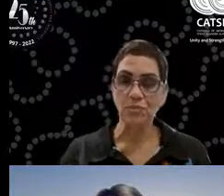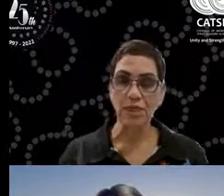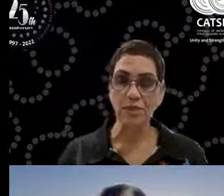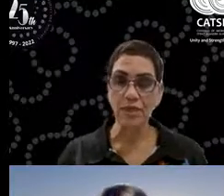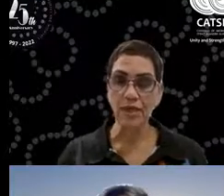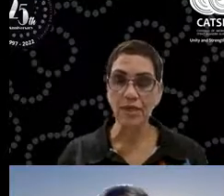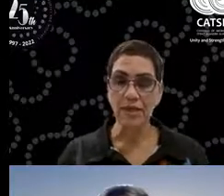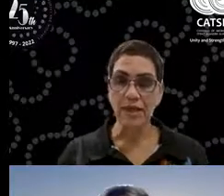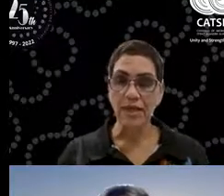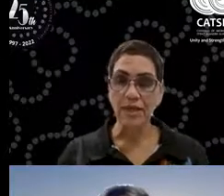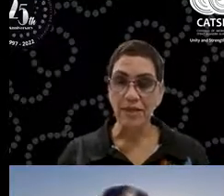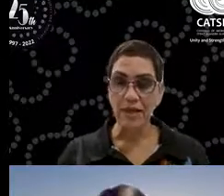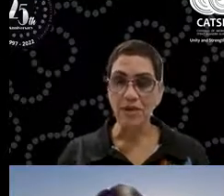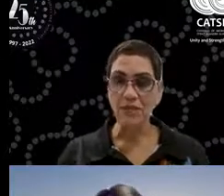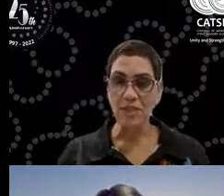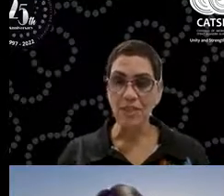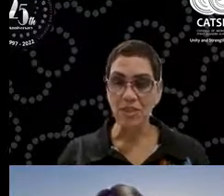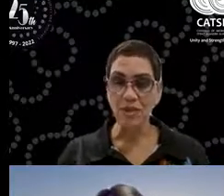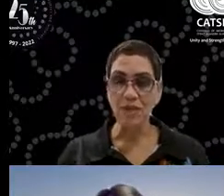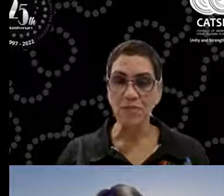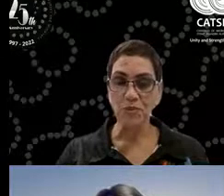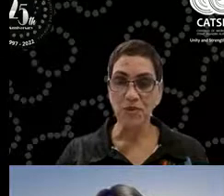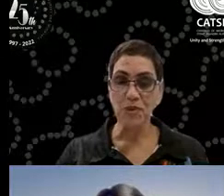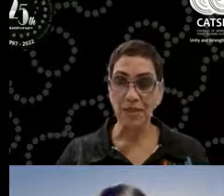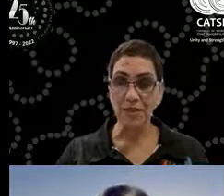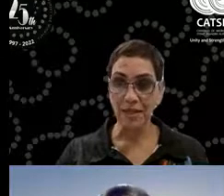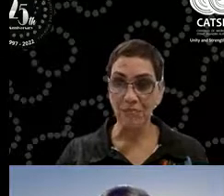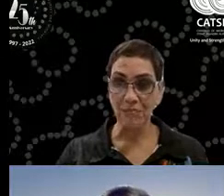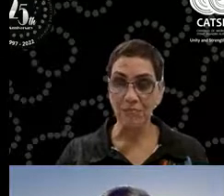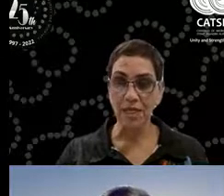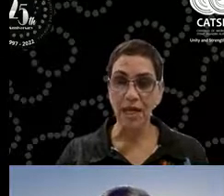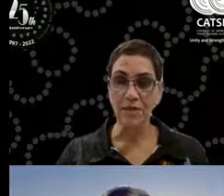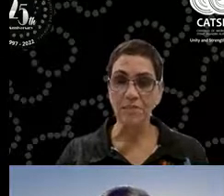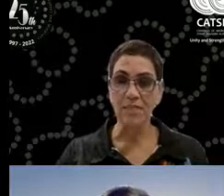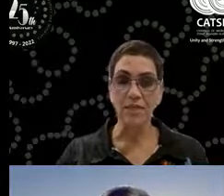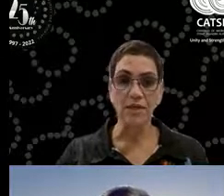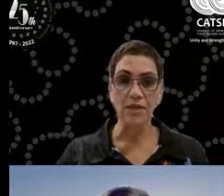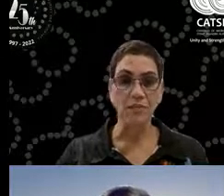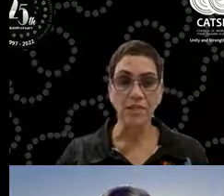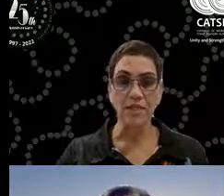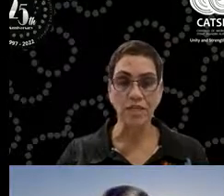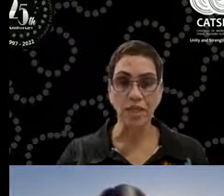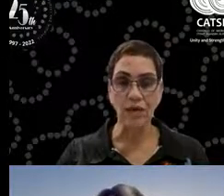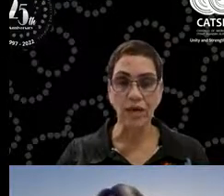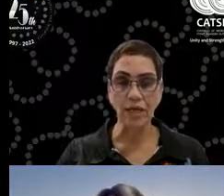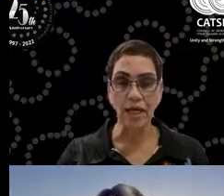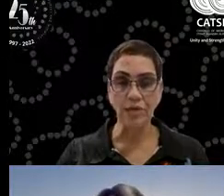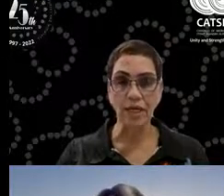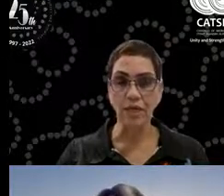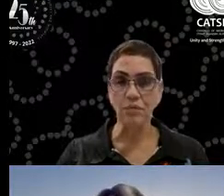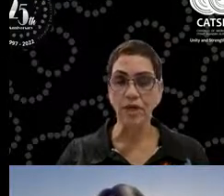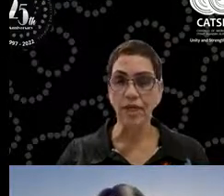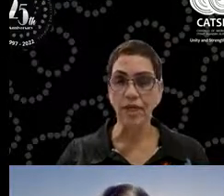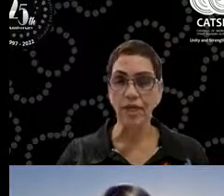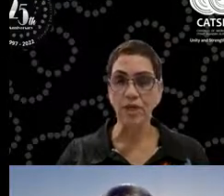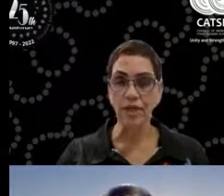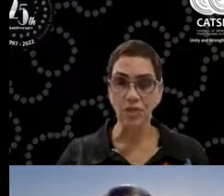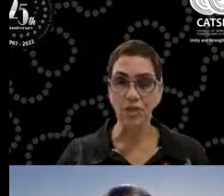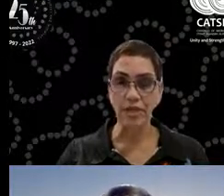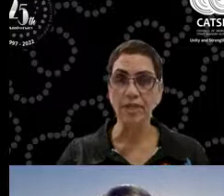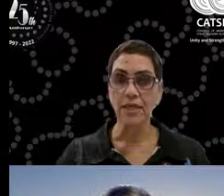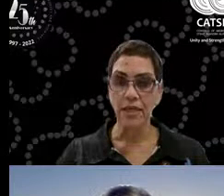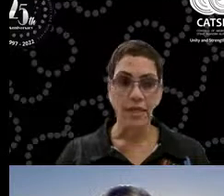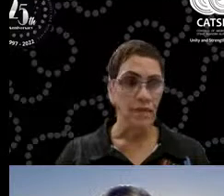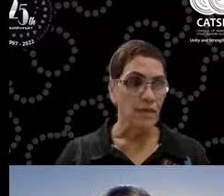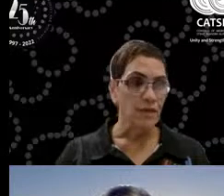is a national peak body, and our head office at the time in which I became the CEO was actually on Ngambri